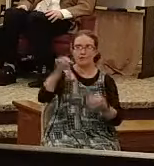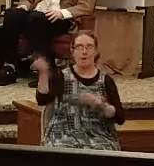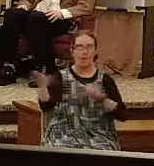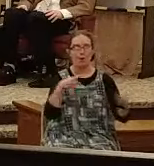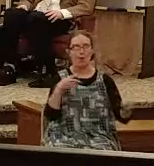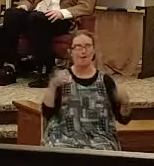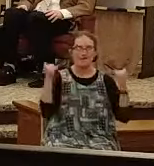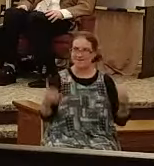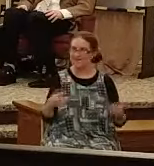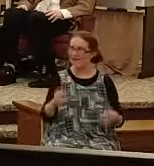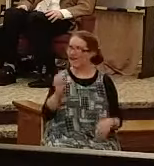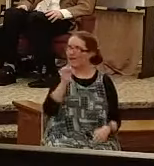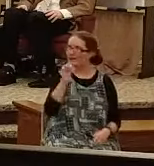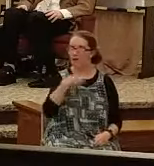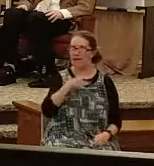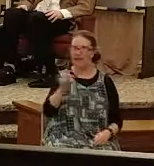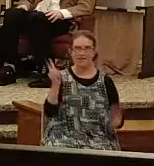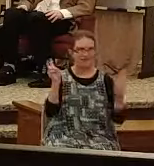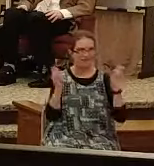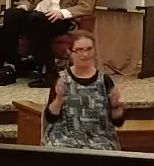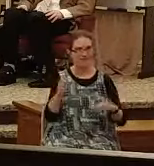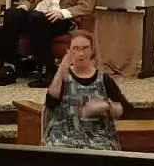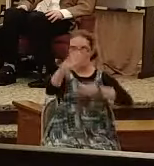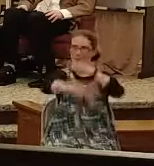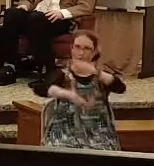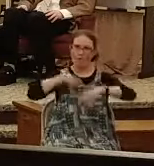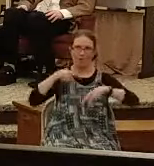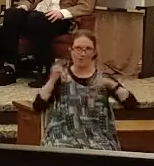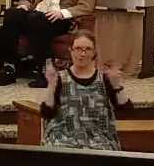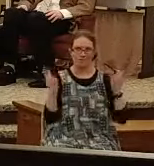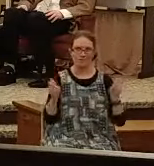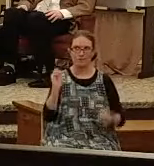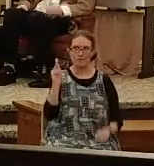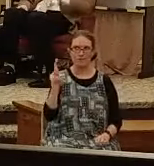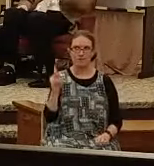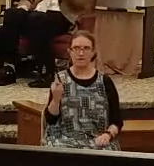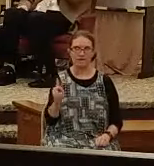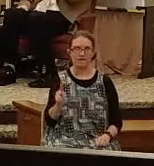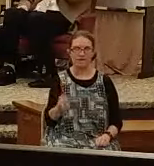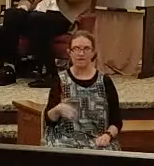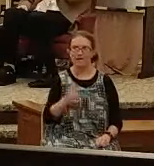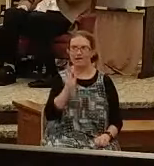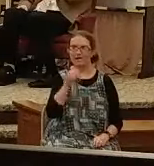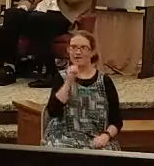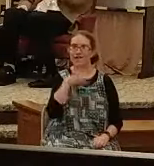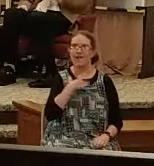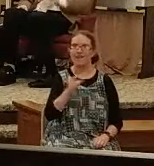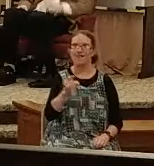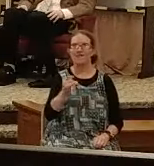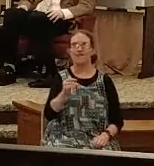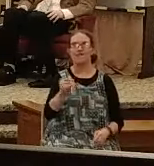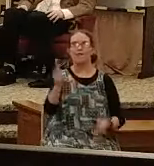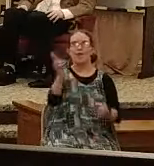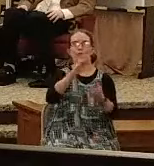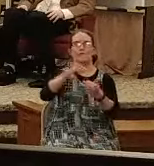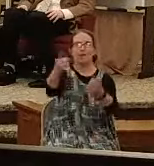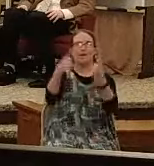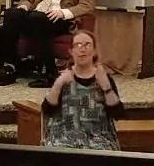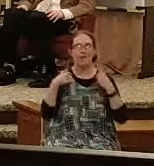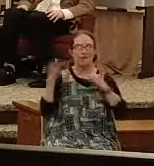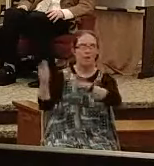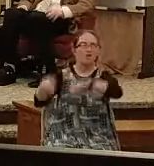and then. I don't even like that terminology because that's the world's terminology. Come on. Okay? I like that when the Holy Ghost comes in and we